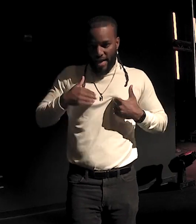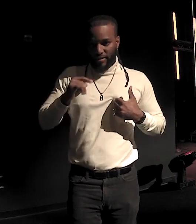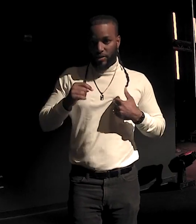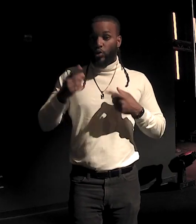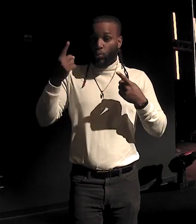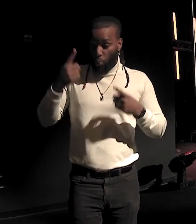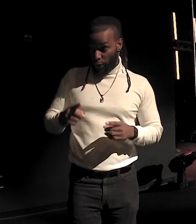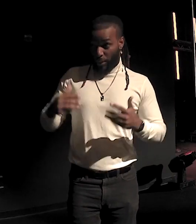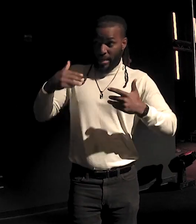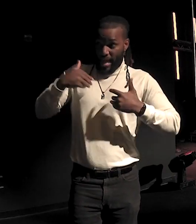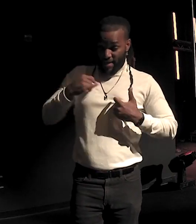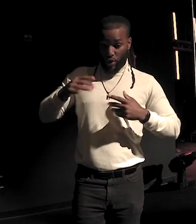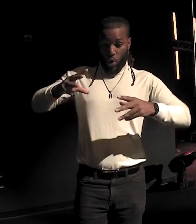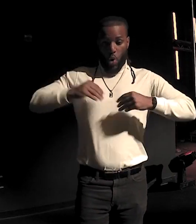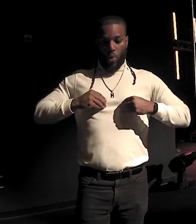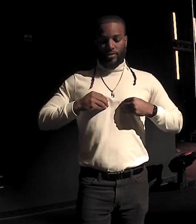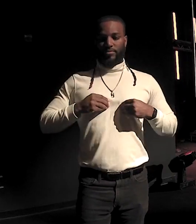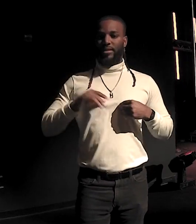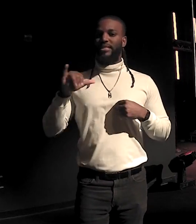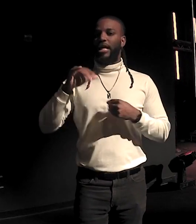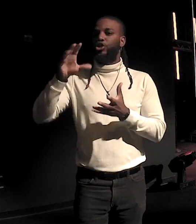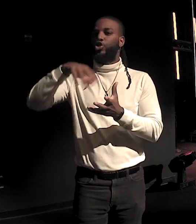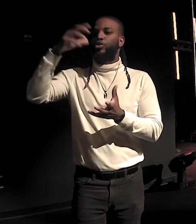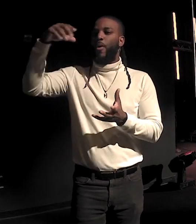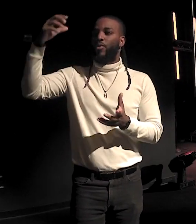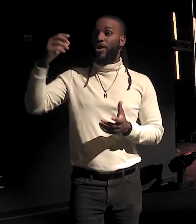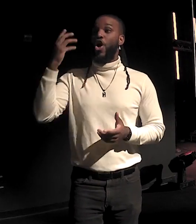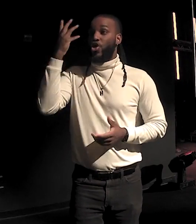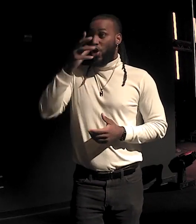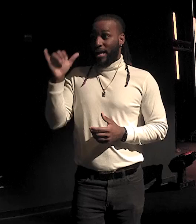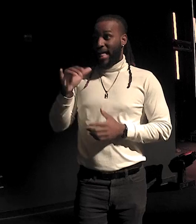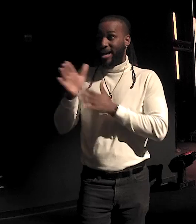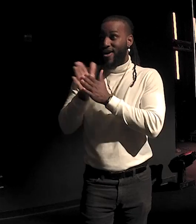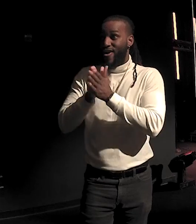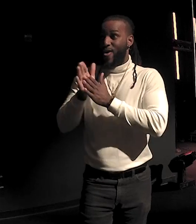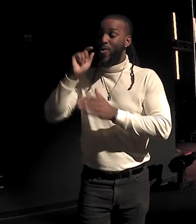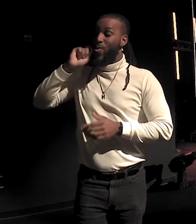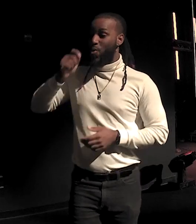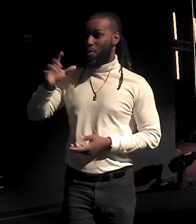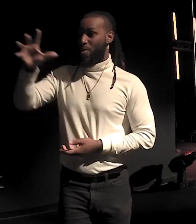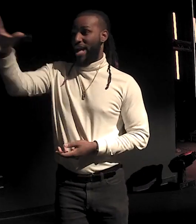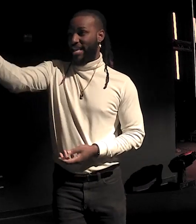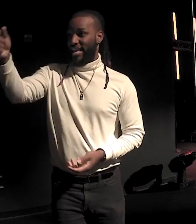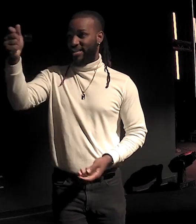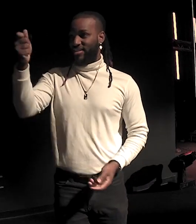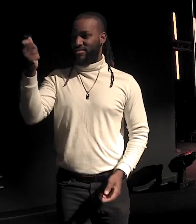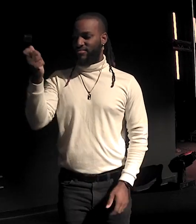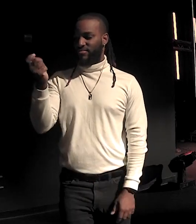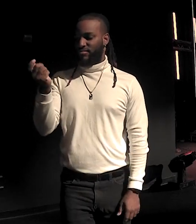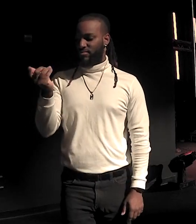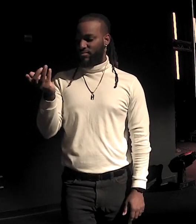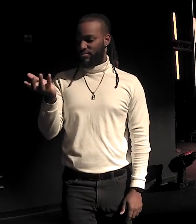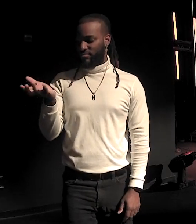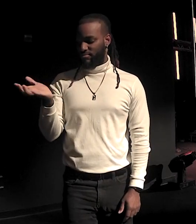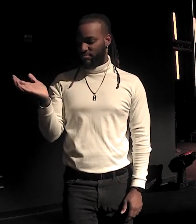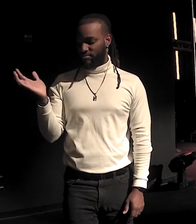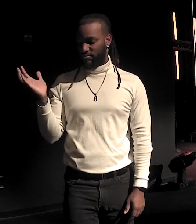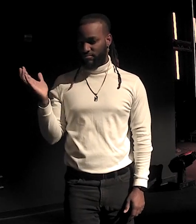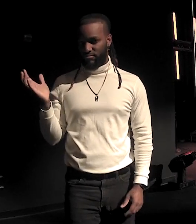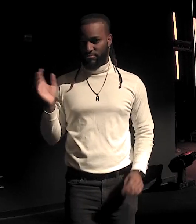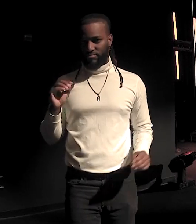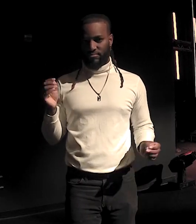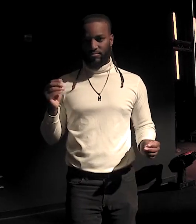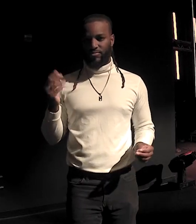we grab it, it's kind of like grabbing smoke. It looked like something, but nothing was actually there. Because